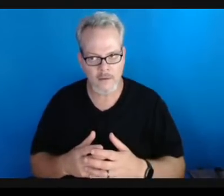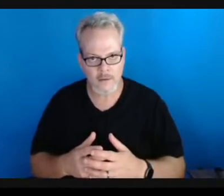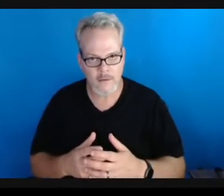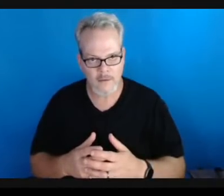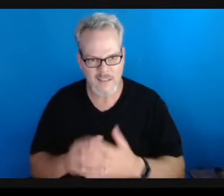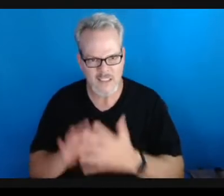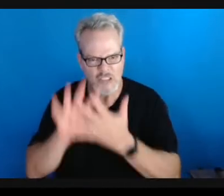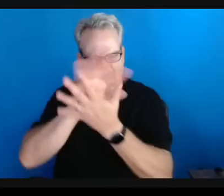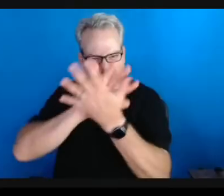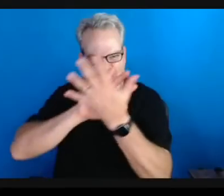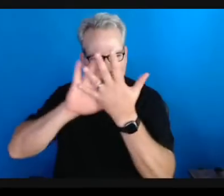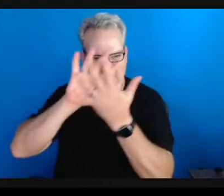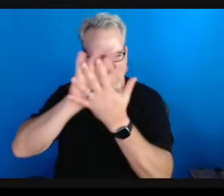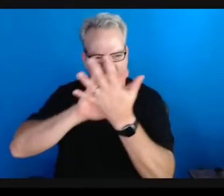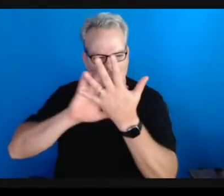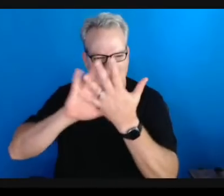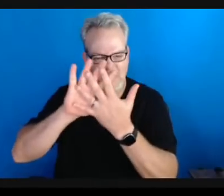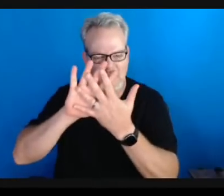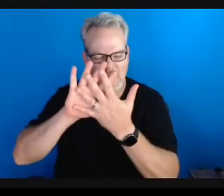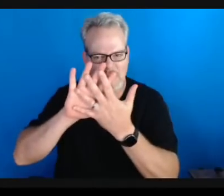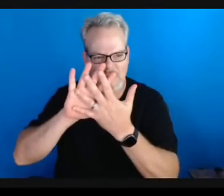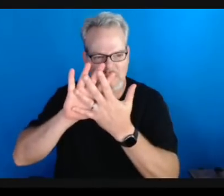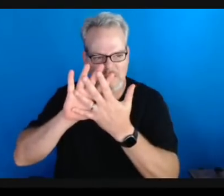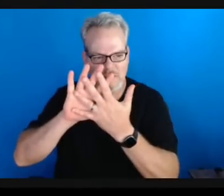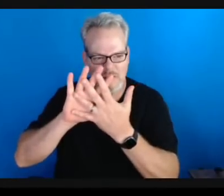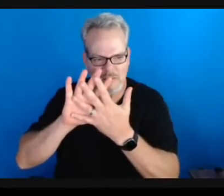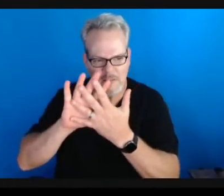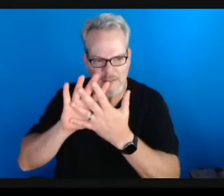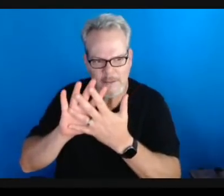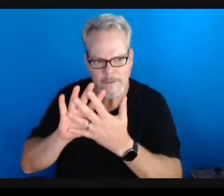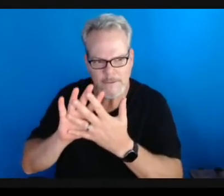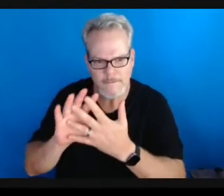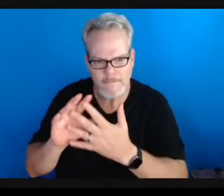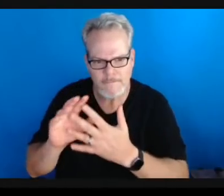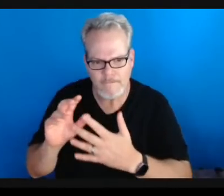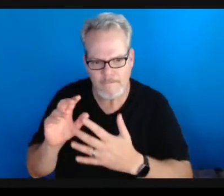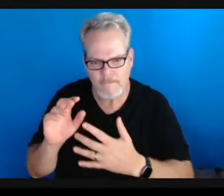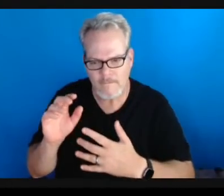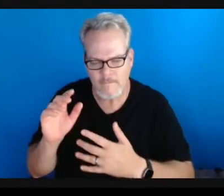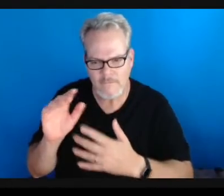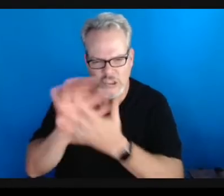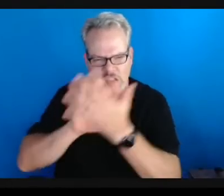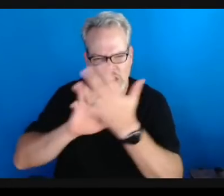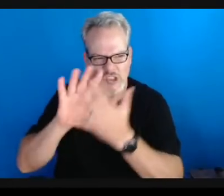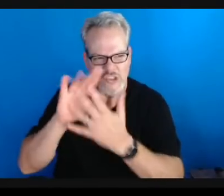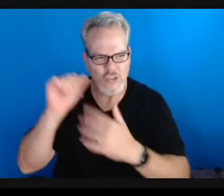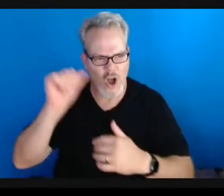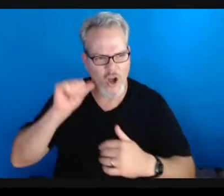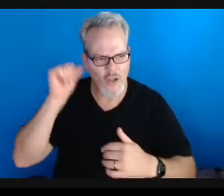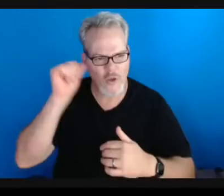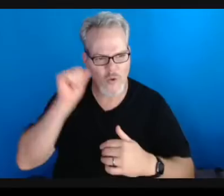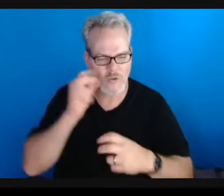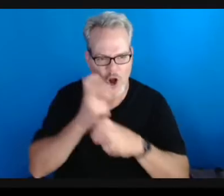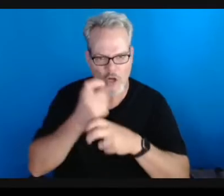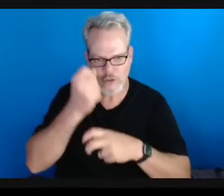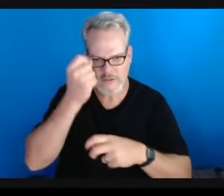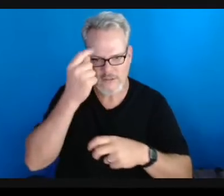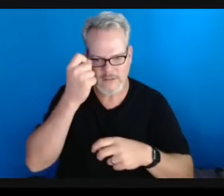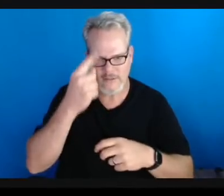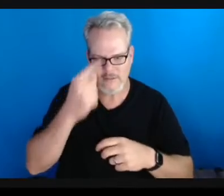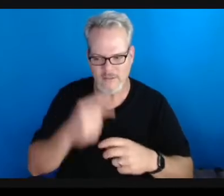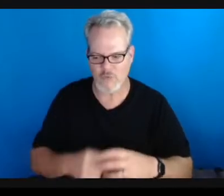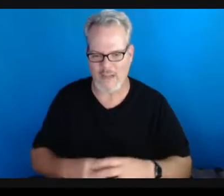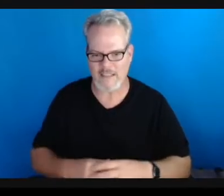Maybe one upgrade from that would be good. And make sure you have food with you. This road here, depending on where a tree goes down, there's